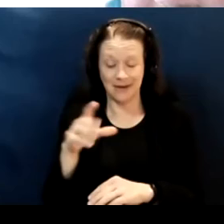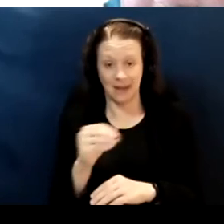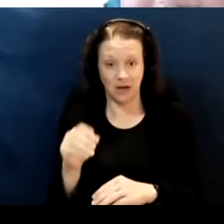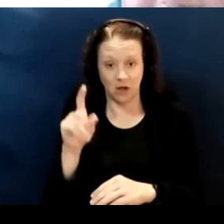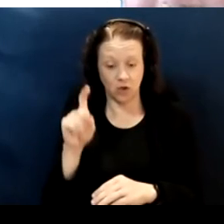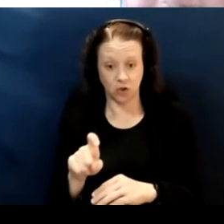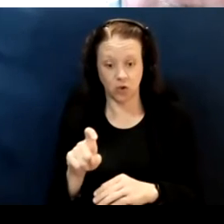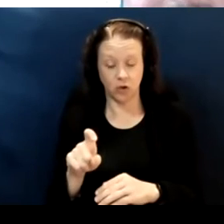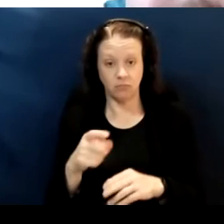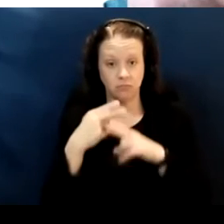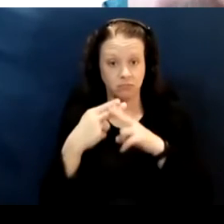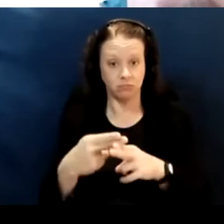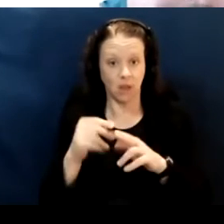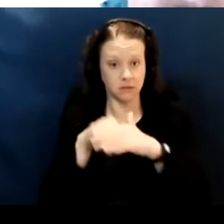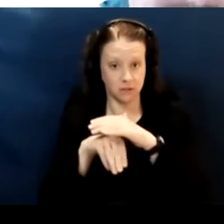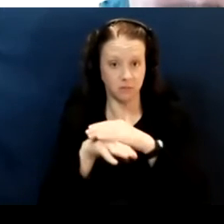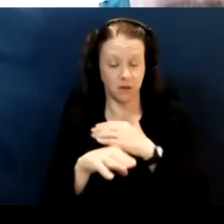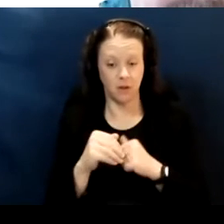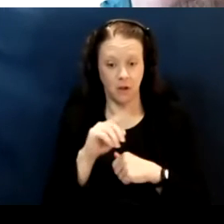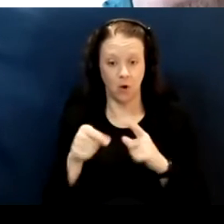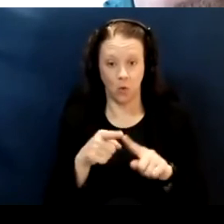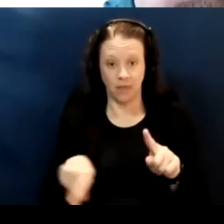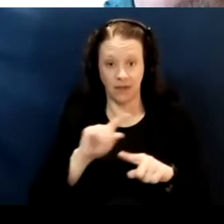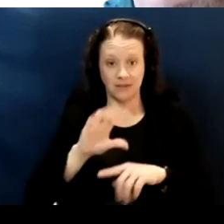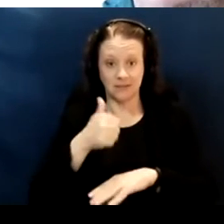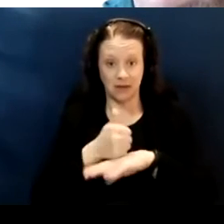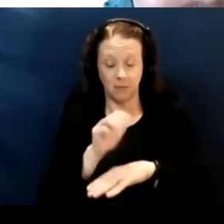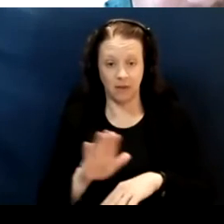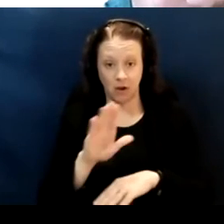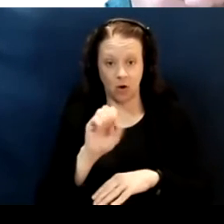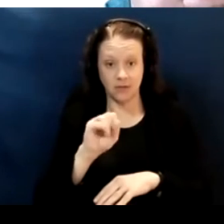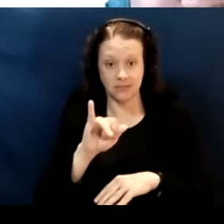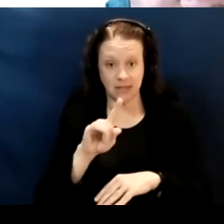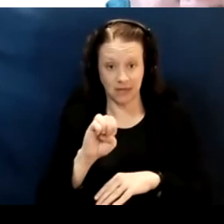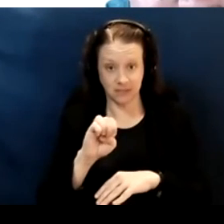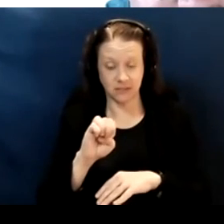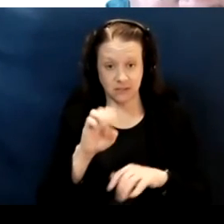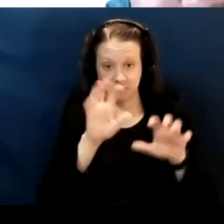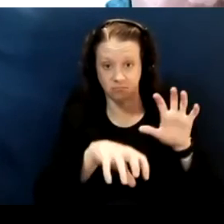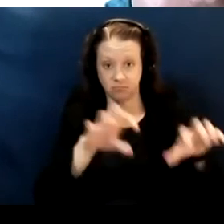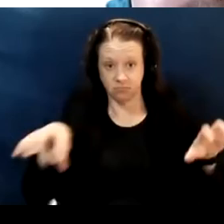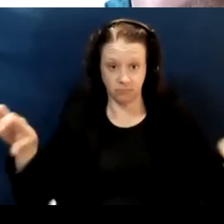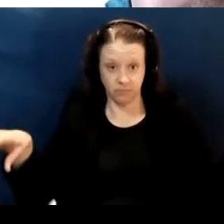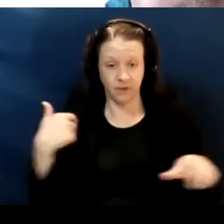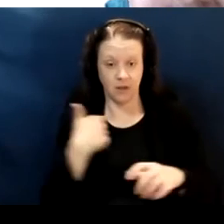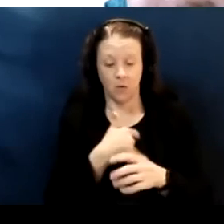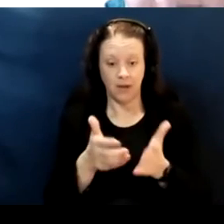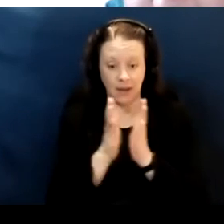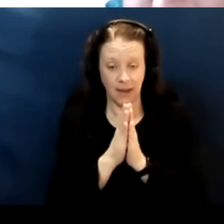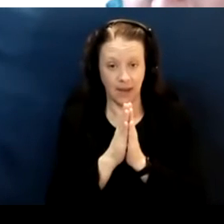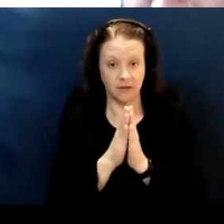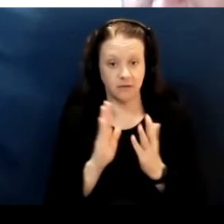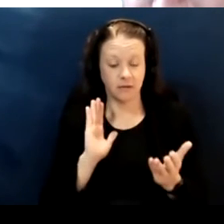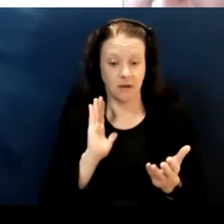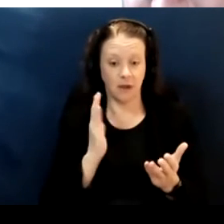deemable as accessible. And when they set up their sites, is this, we ask